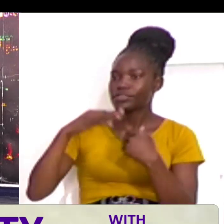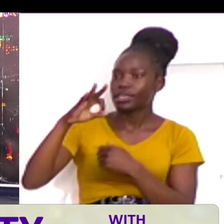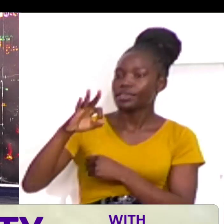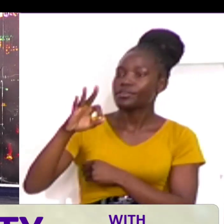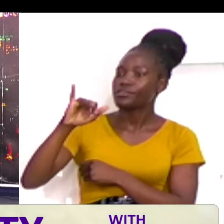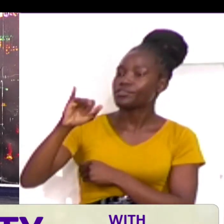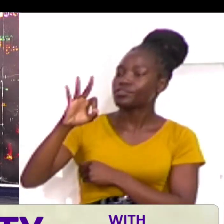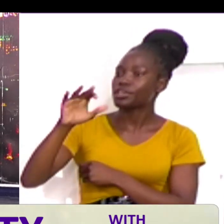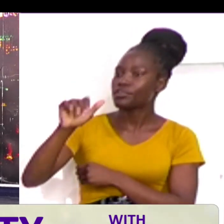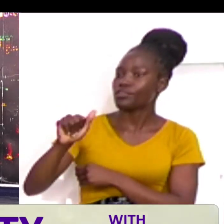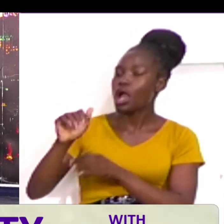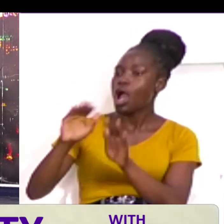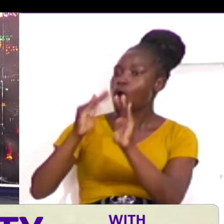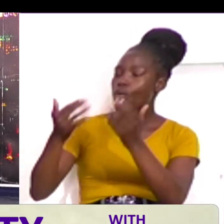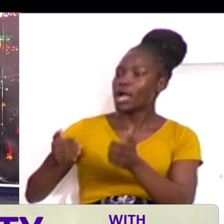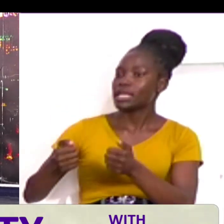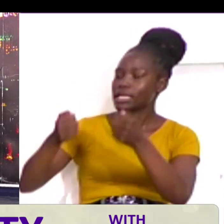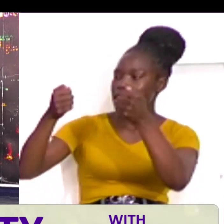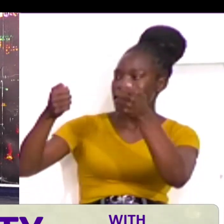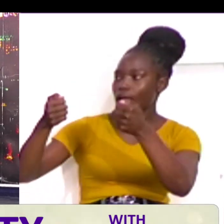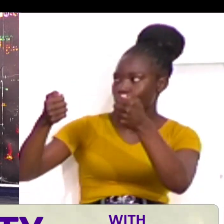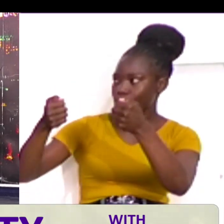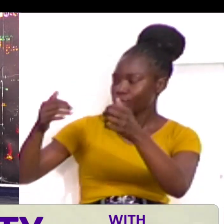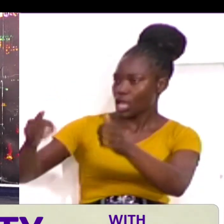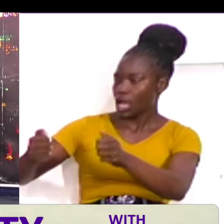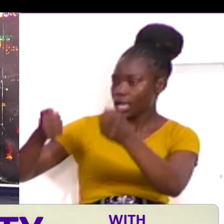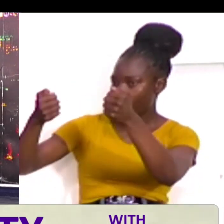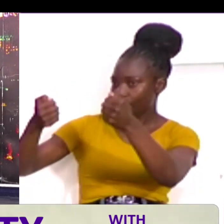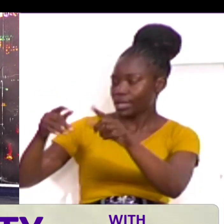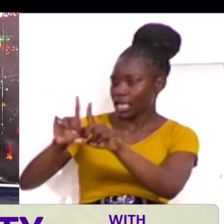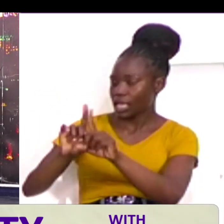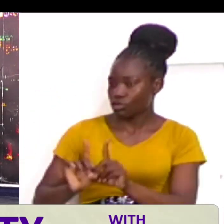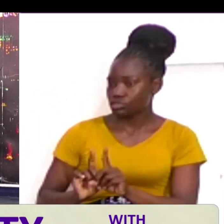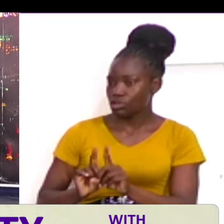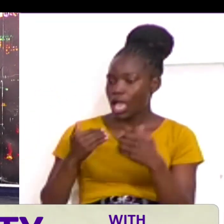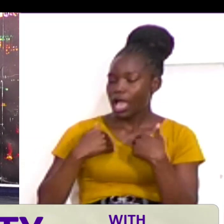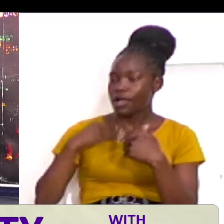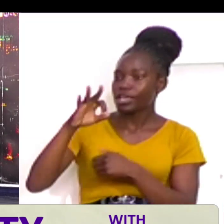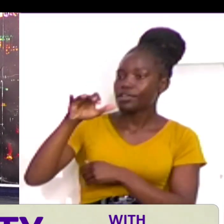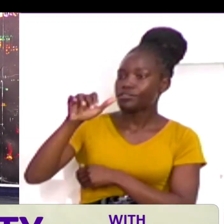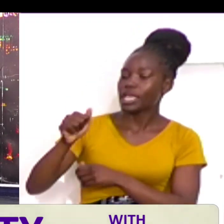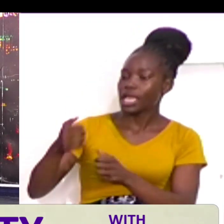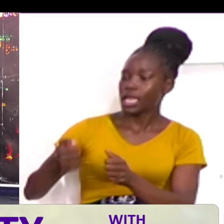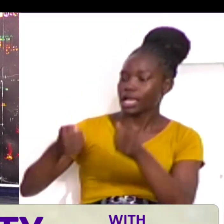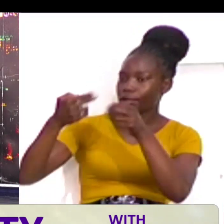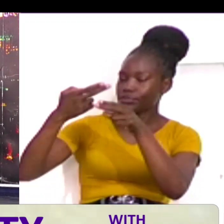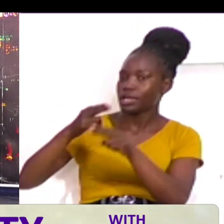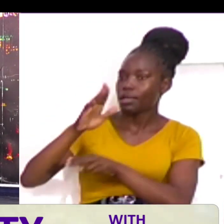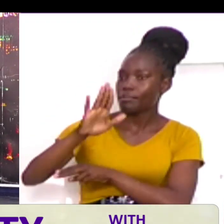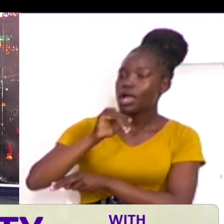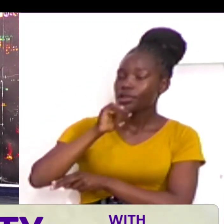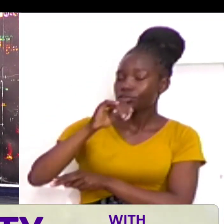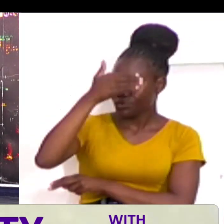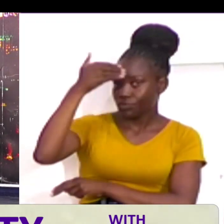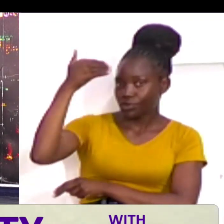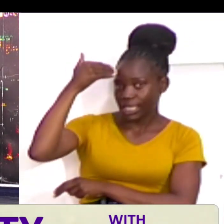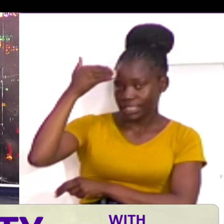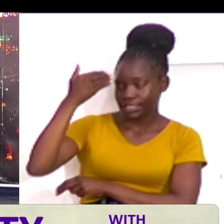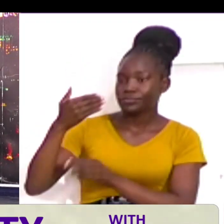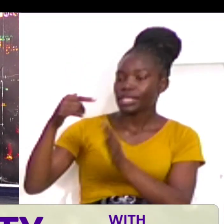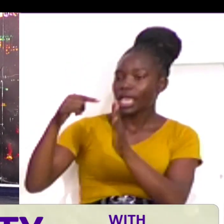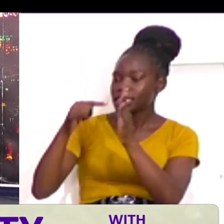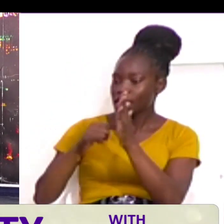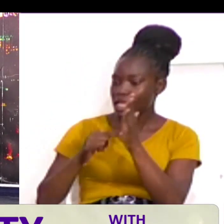Club World Cup trophy in his cabinet, and he also has the FA Cup to his name, not forgetting the